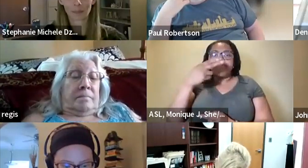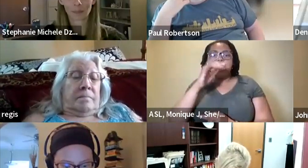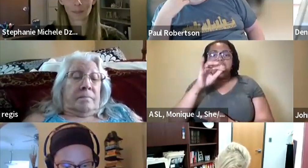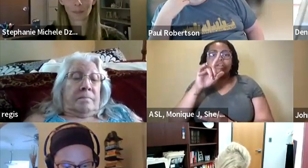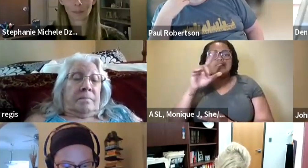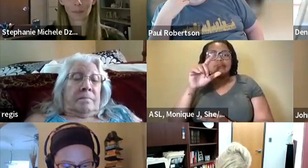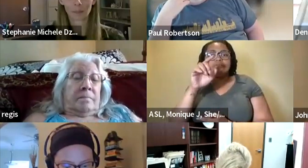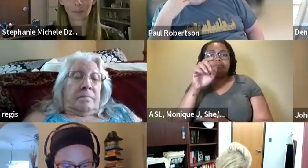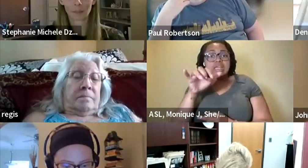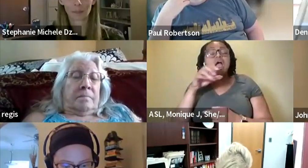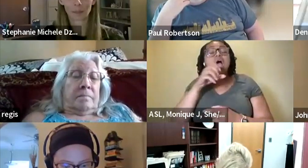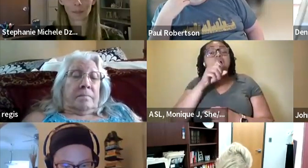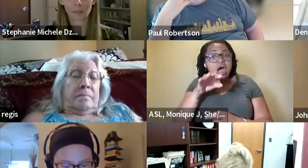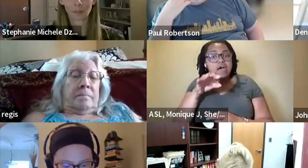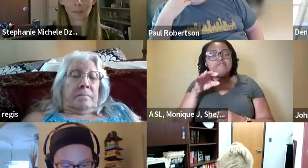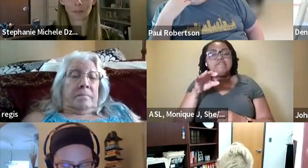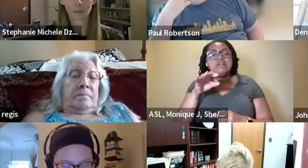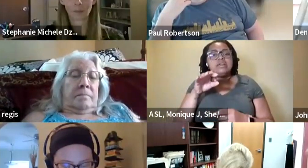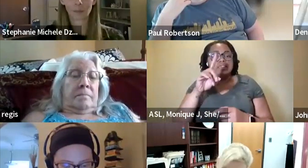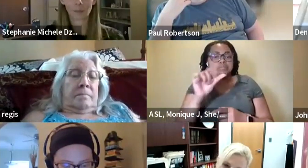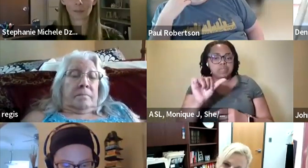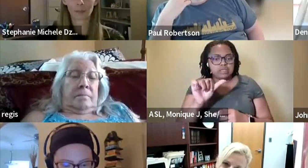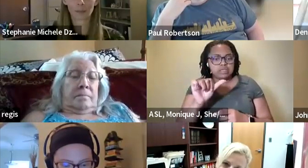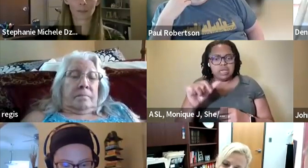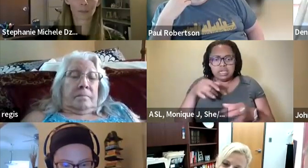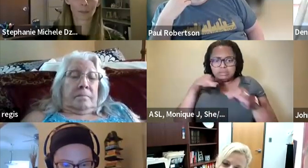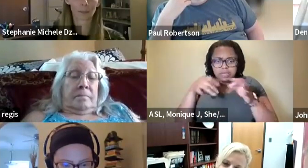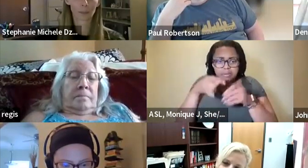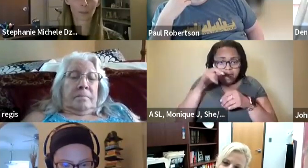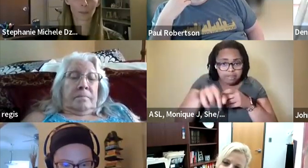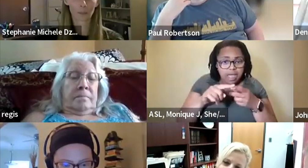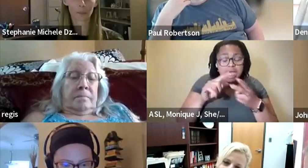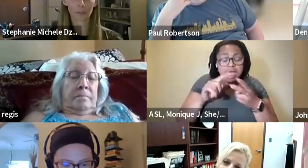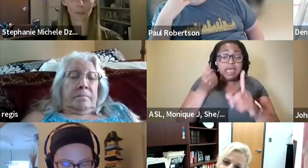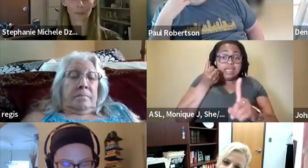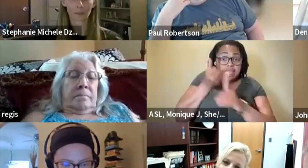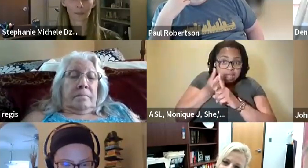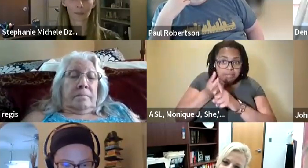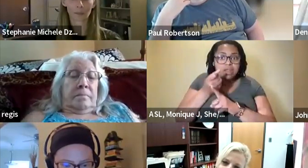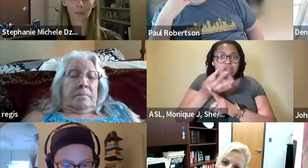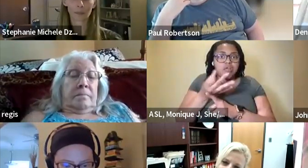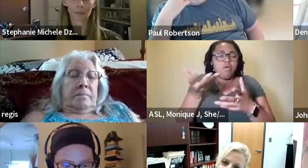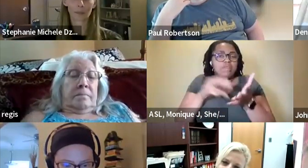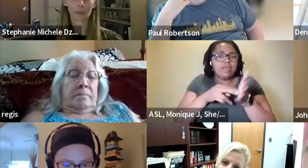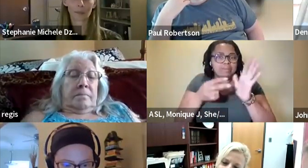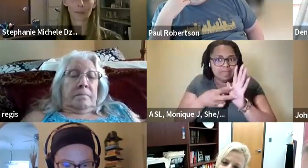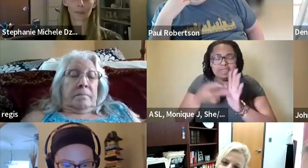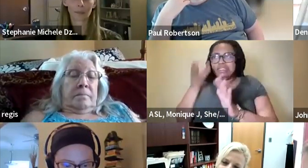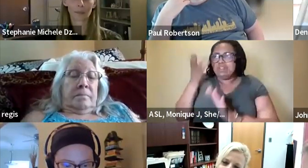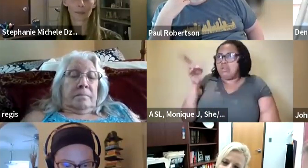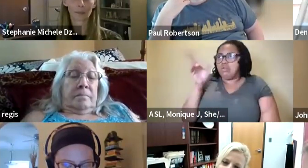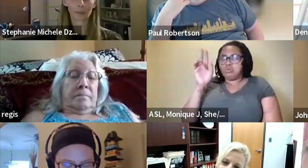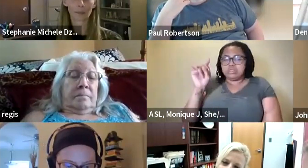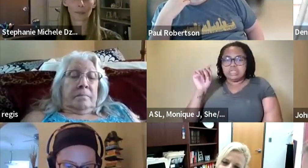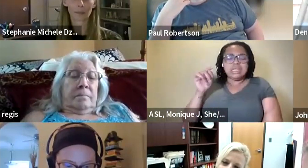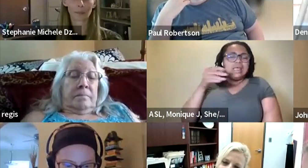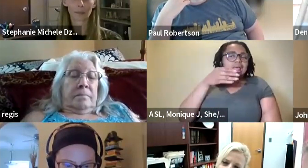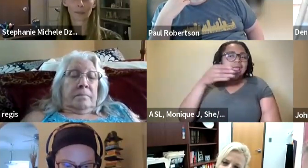that is, and then talk about what impact I think this is having at UT and the broader